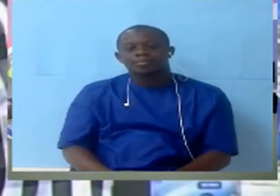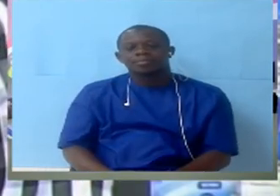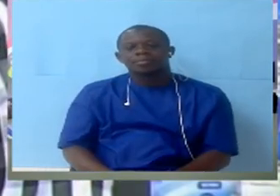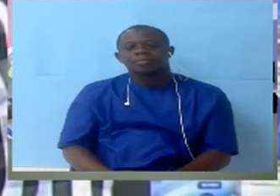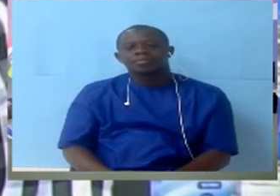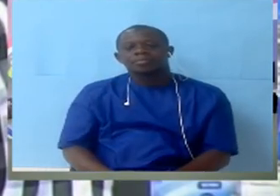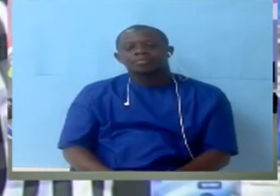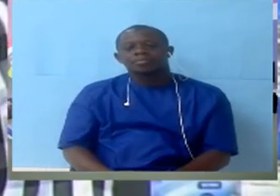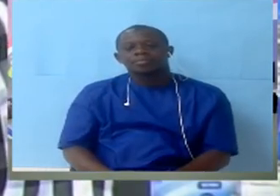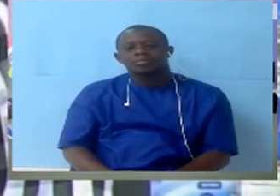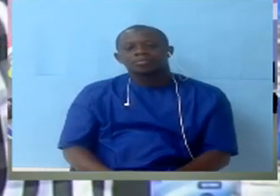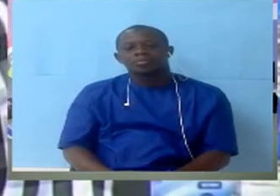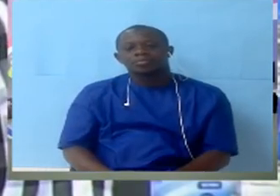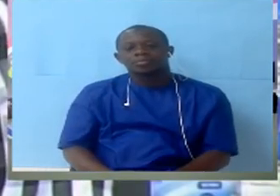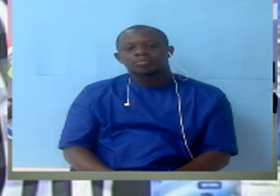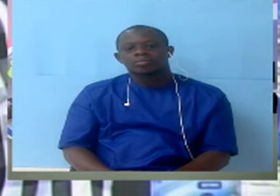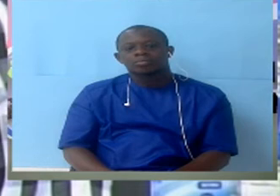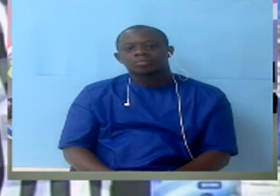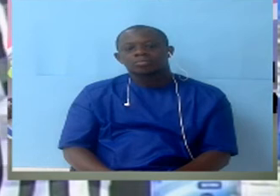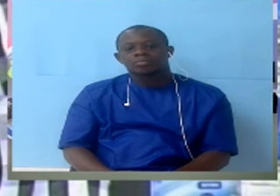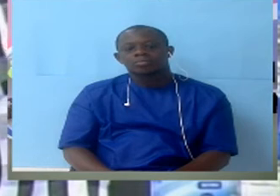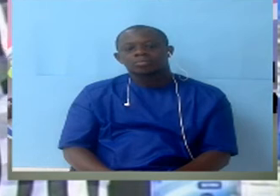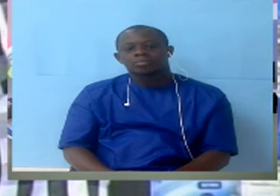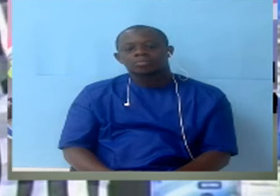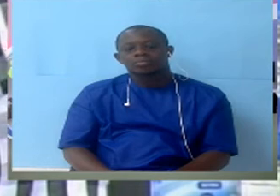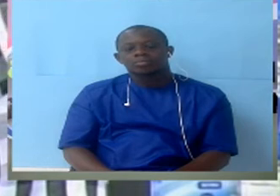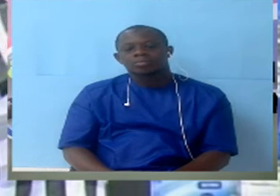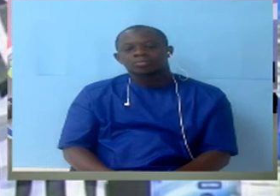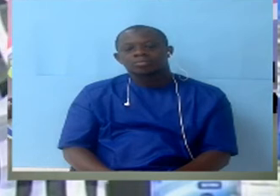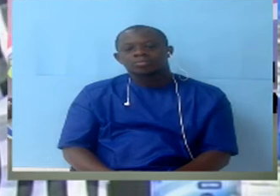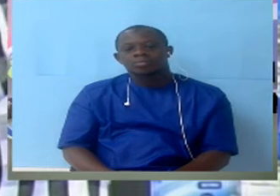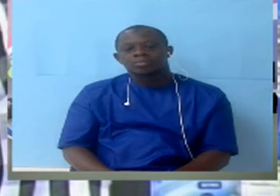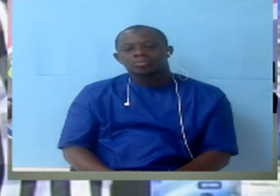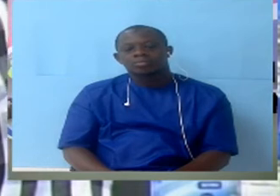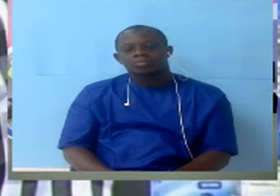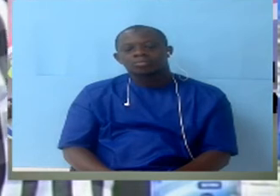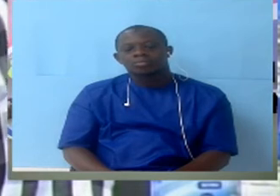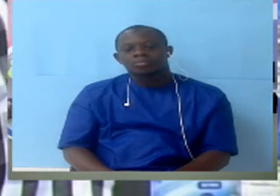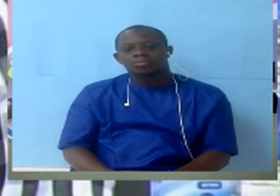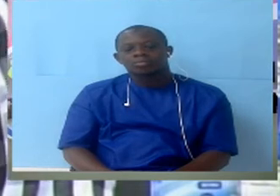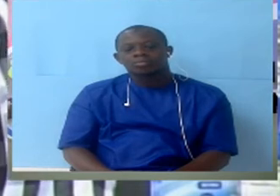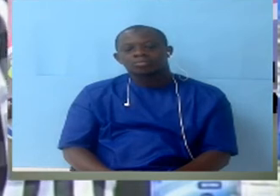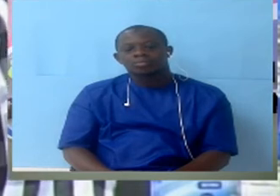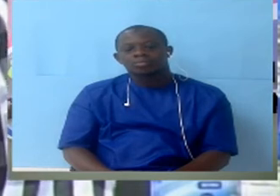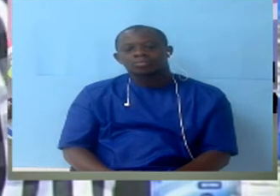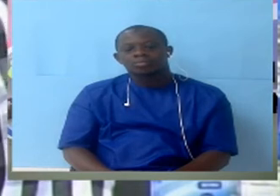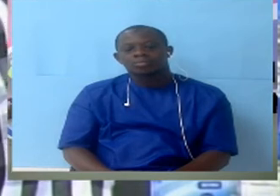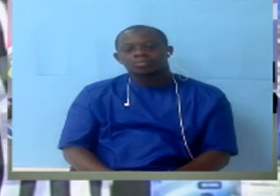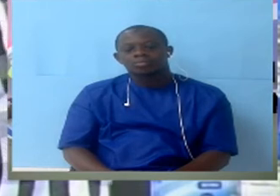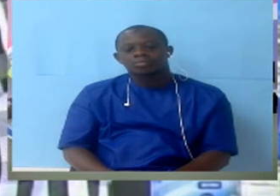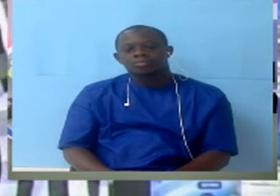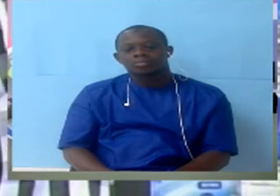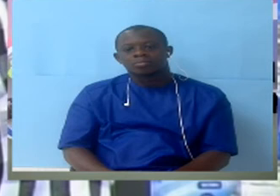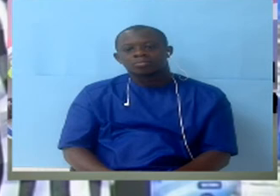Okono fanu ninye bang? Fasam fanso nying? Yes.